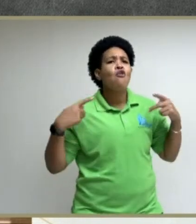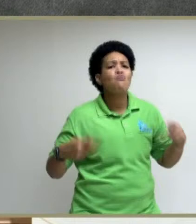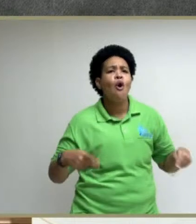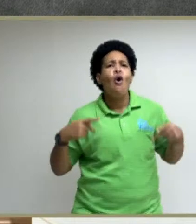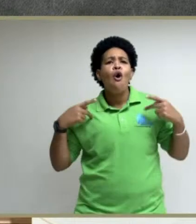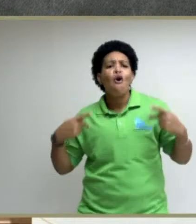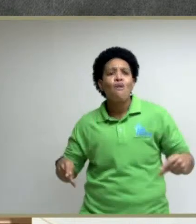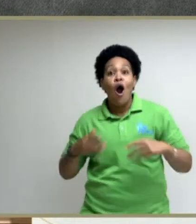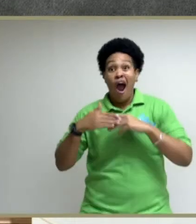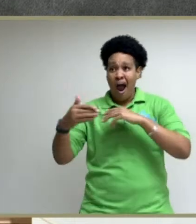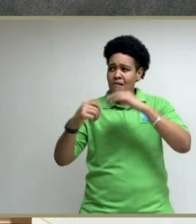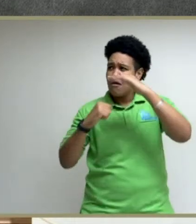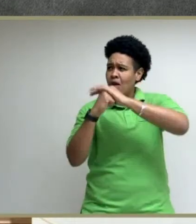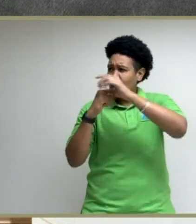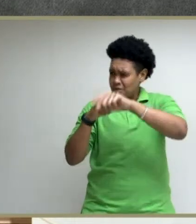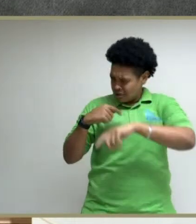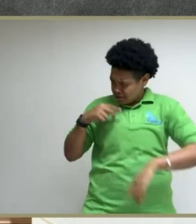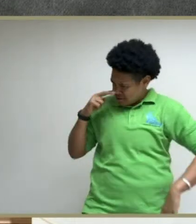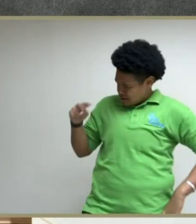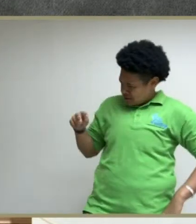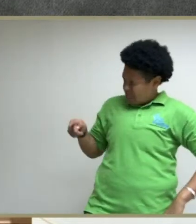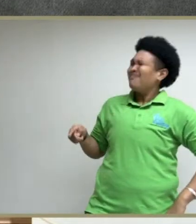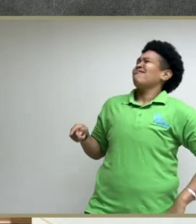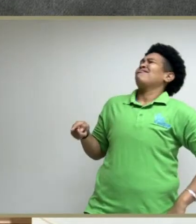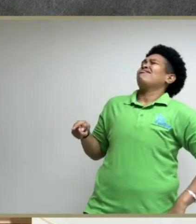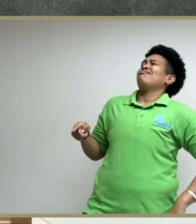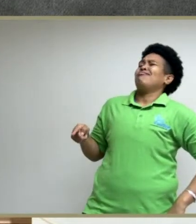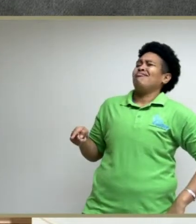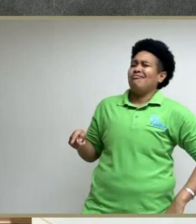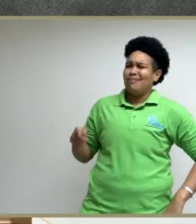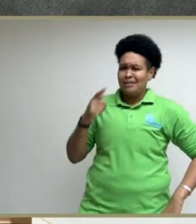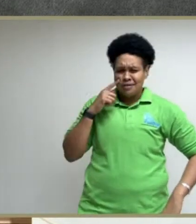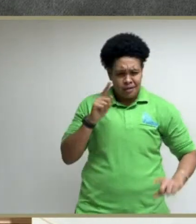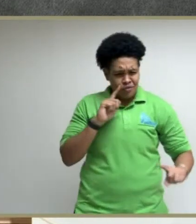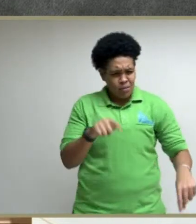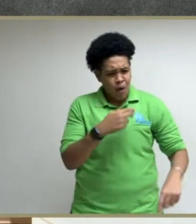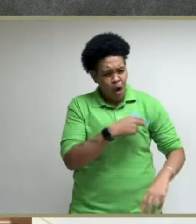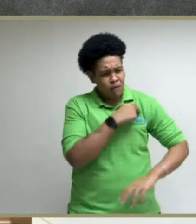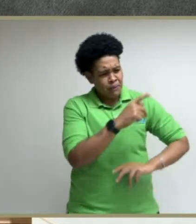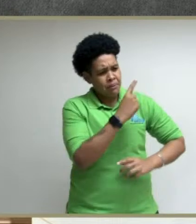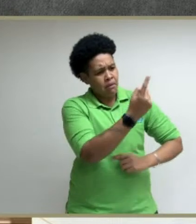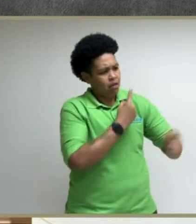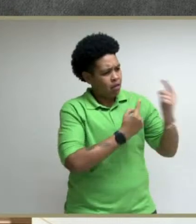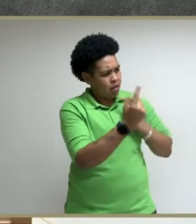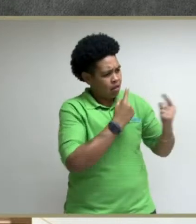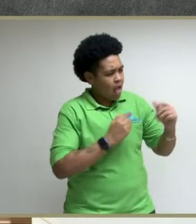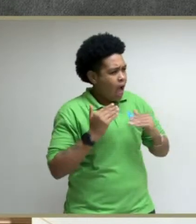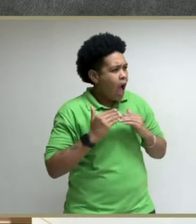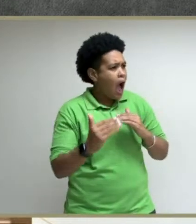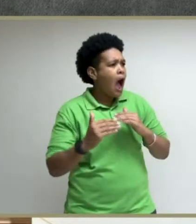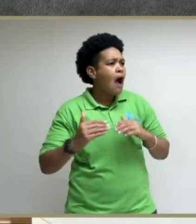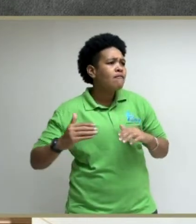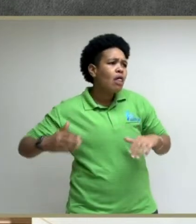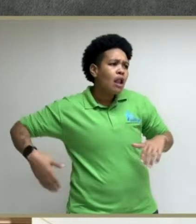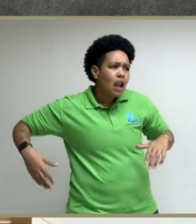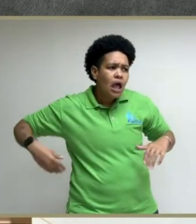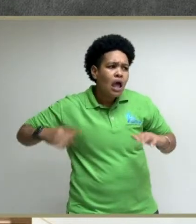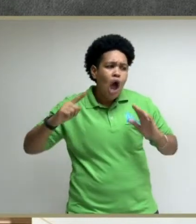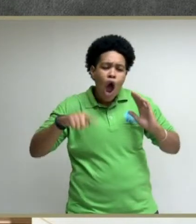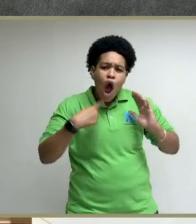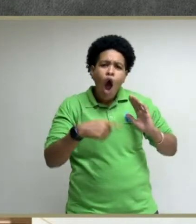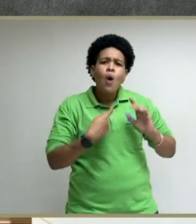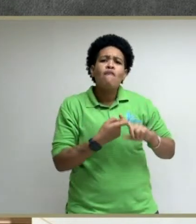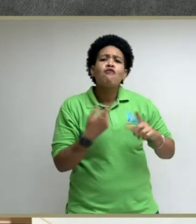happening. We certainly are seeing the reports from our hospitals where we are seeing persons coming in after hours, coming